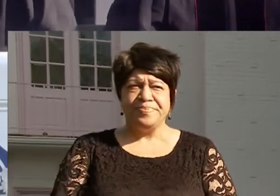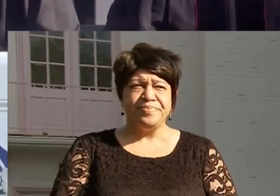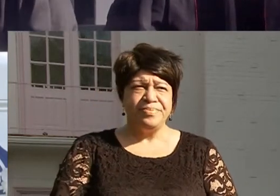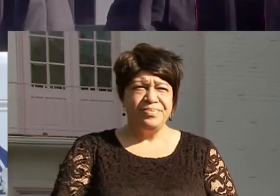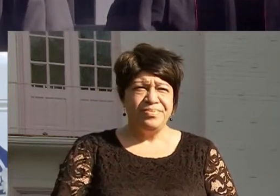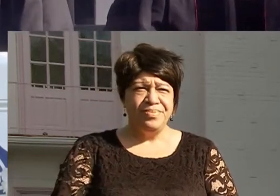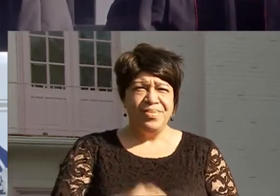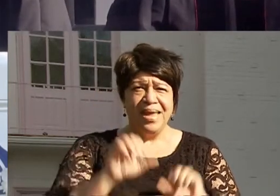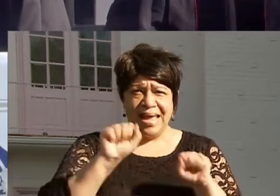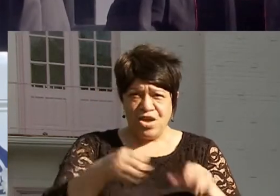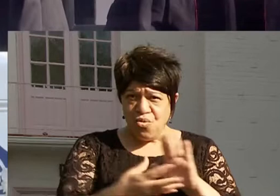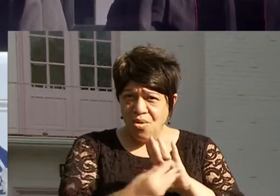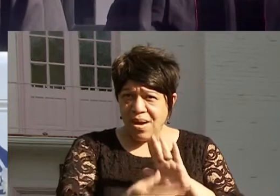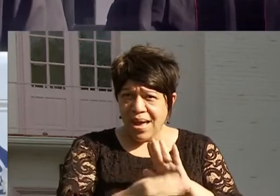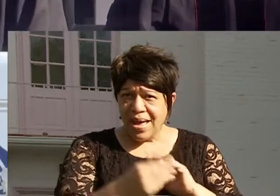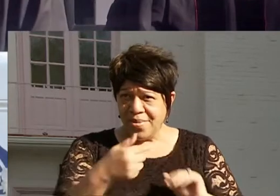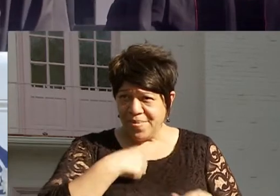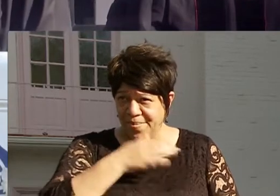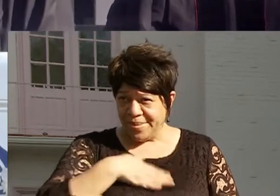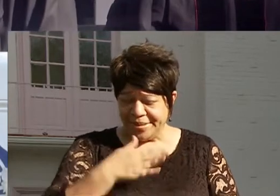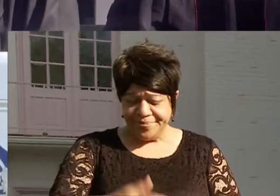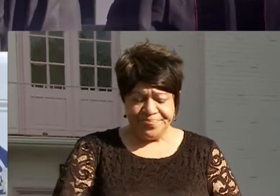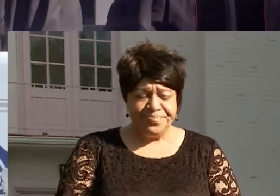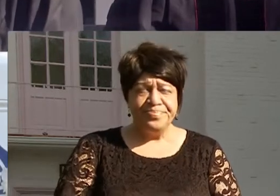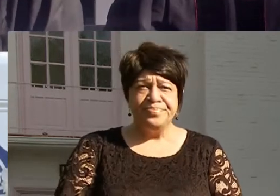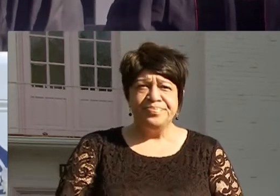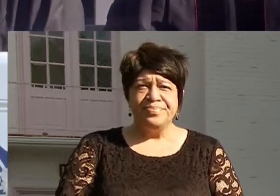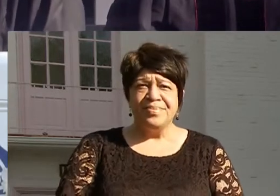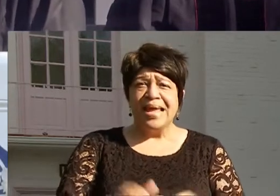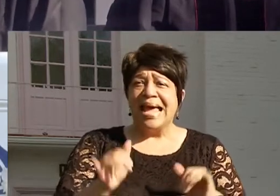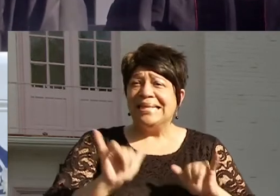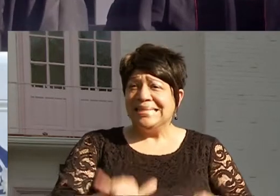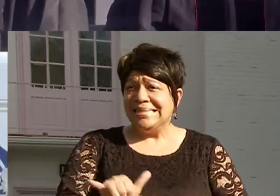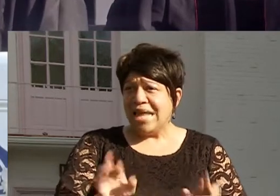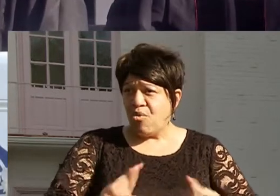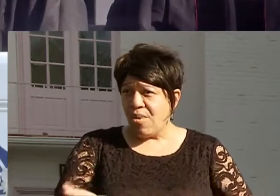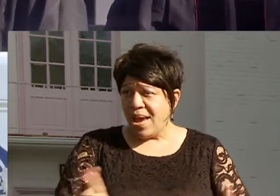Can you repeat after me, please? Stay ready